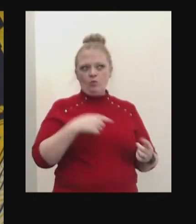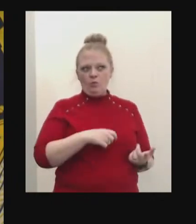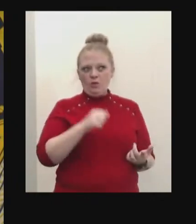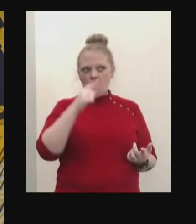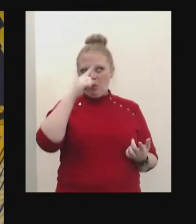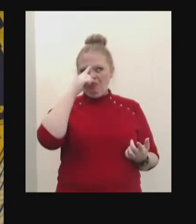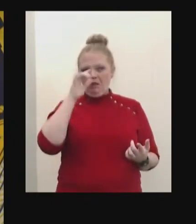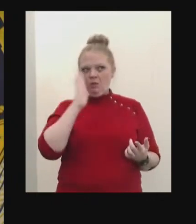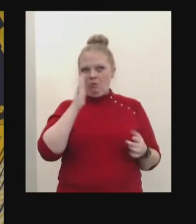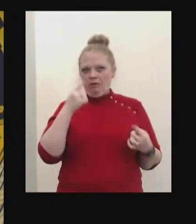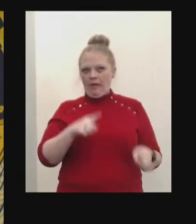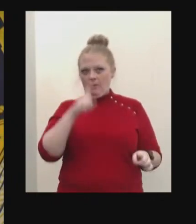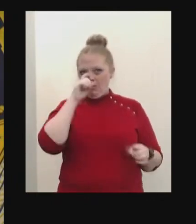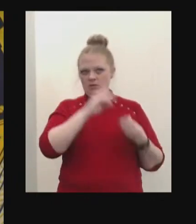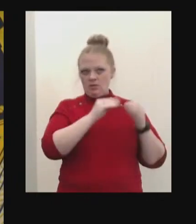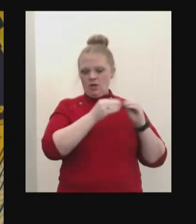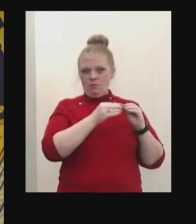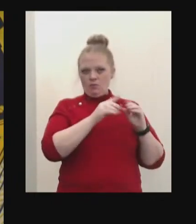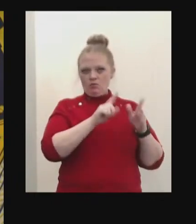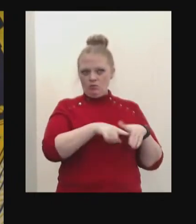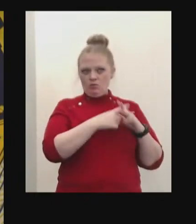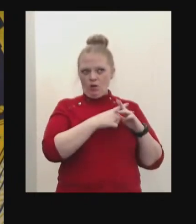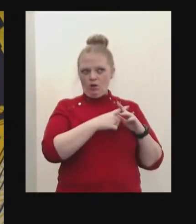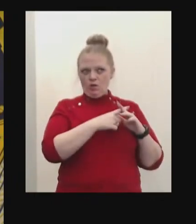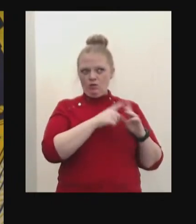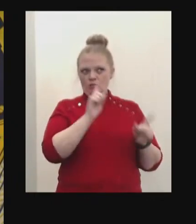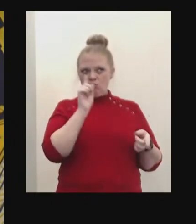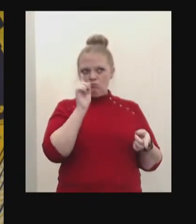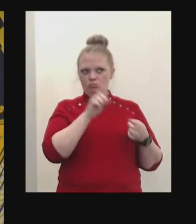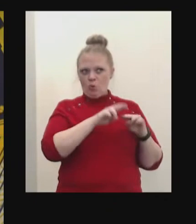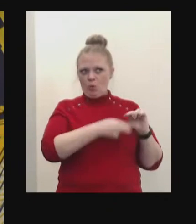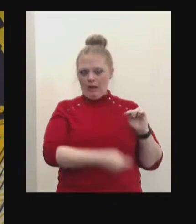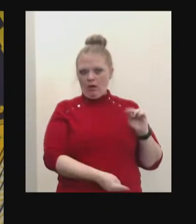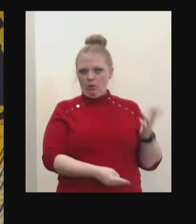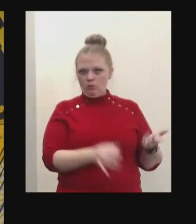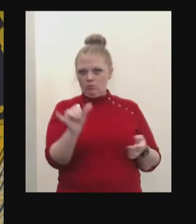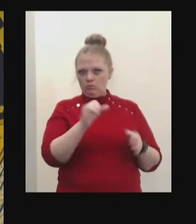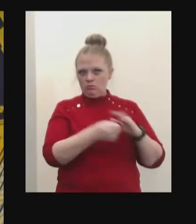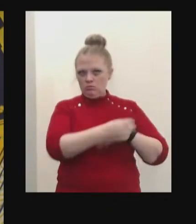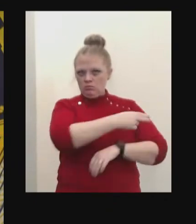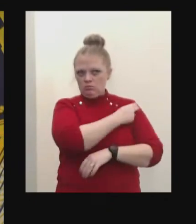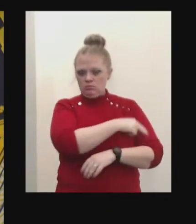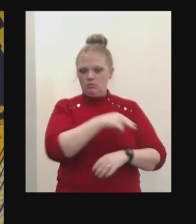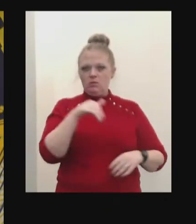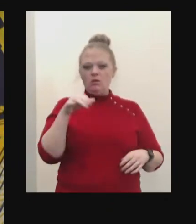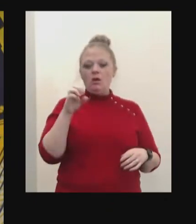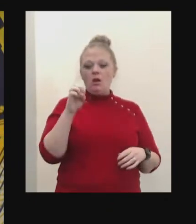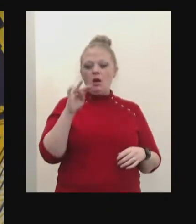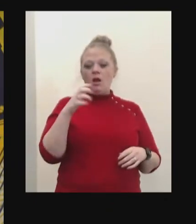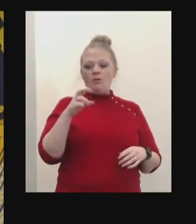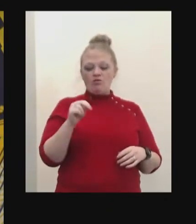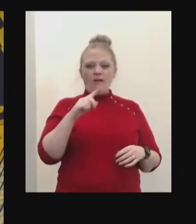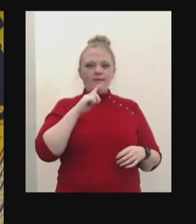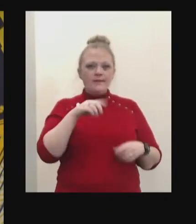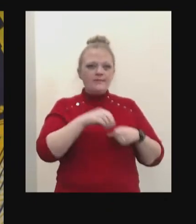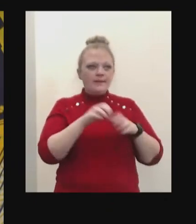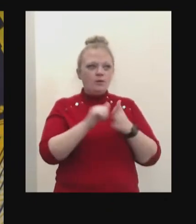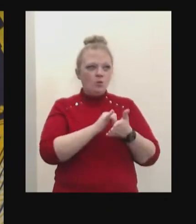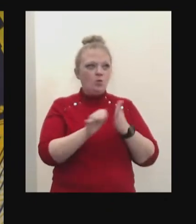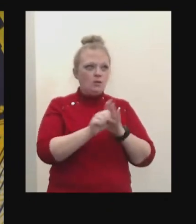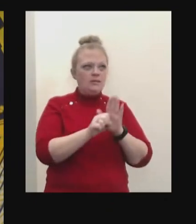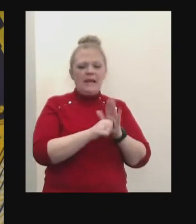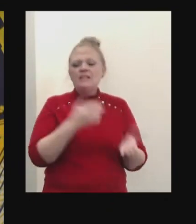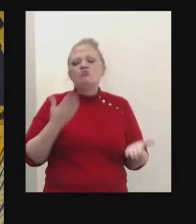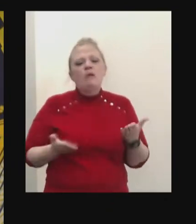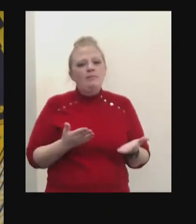going down and the hospitalizations are going down. We do know that Omicron is in New York State. It's probably here.